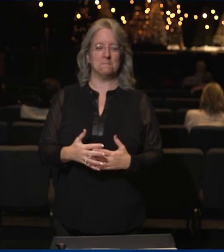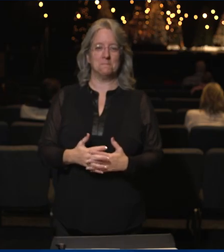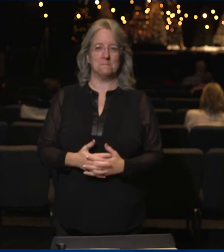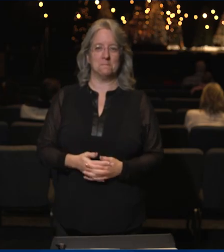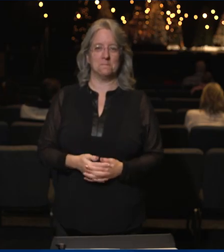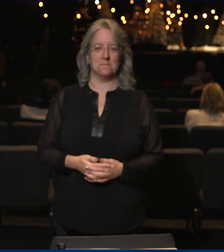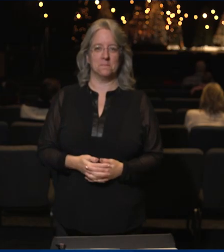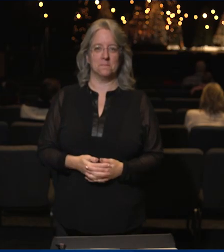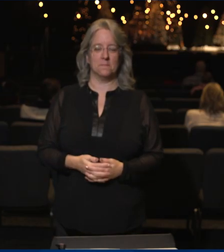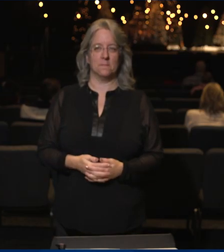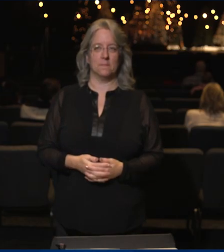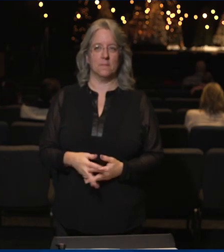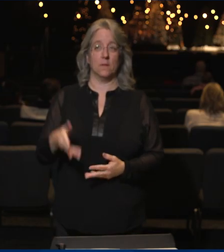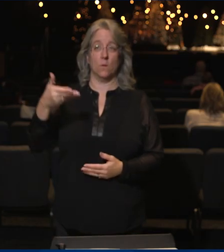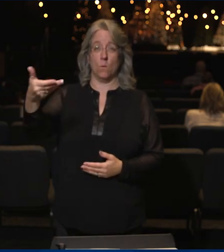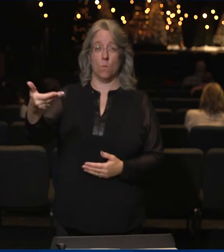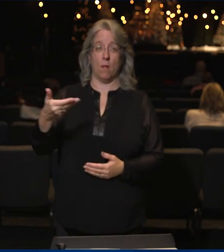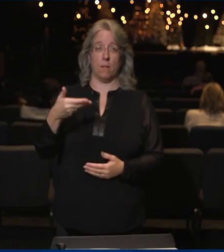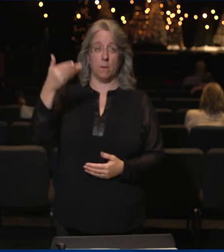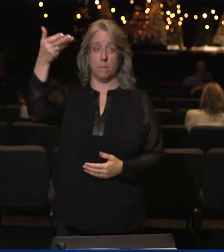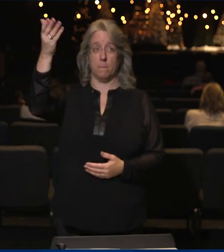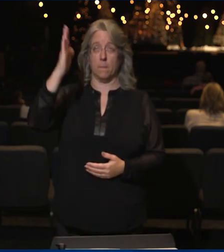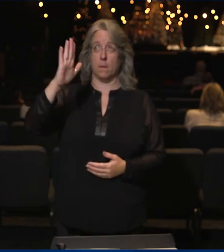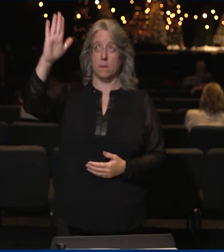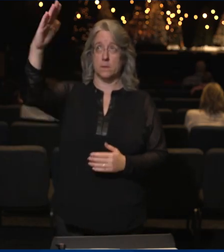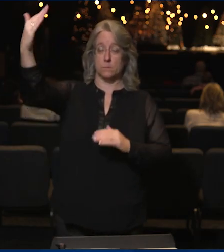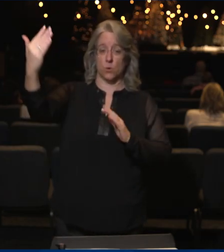to welcome God's presence,